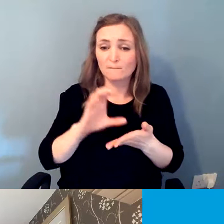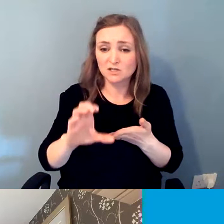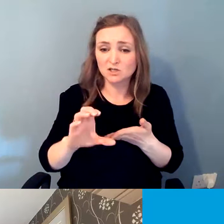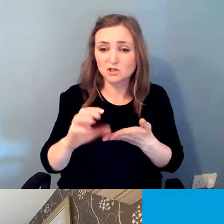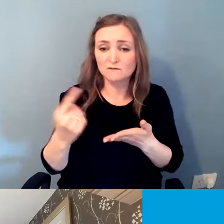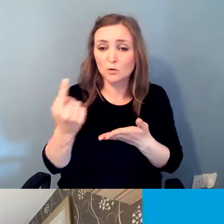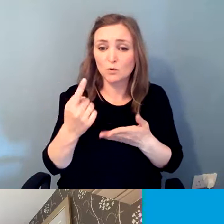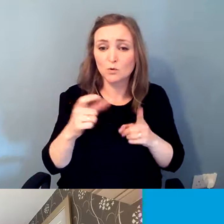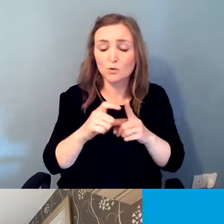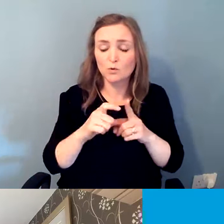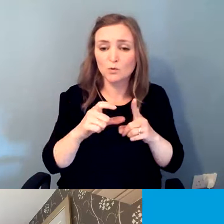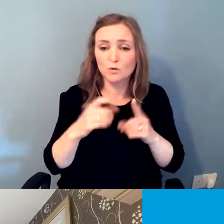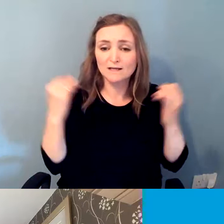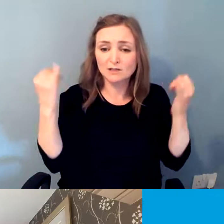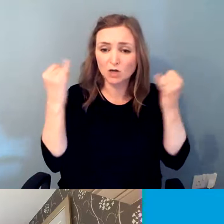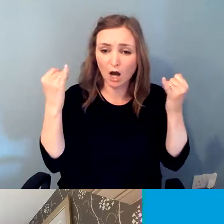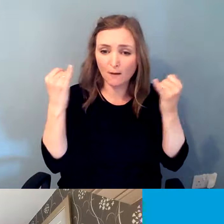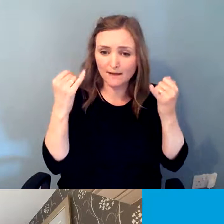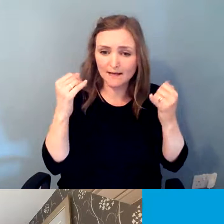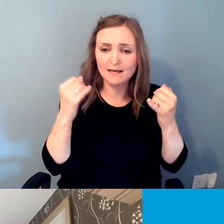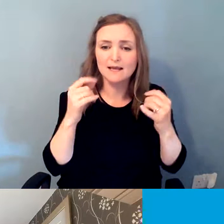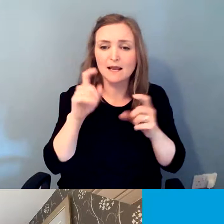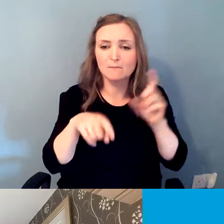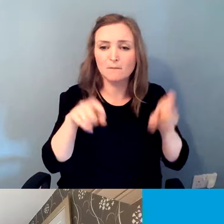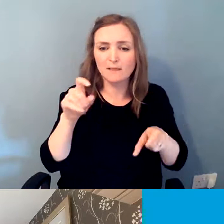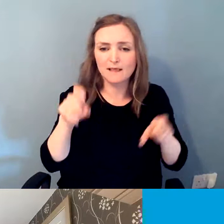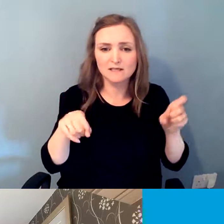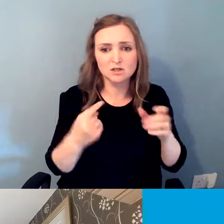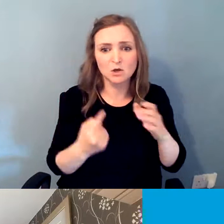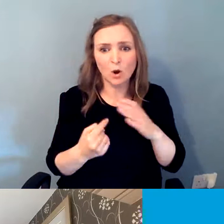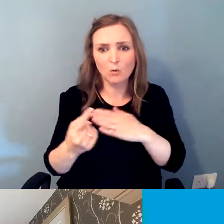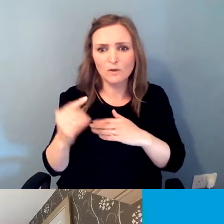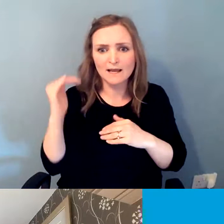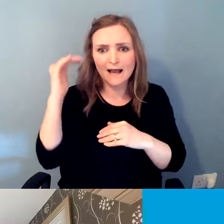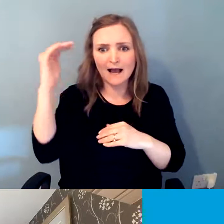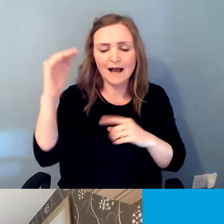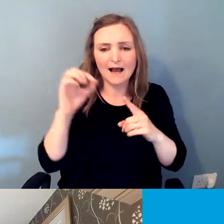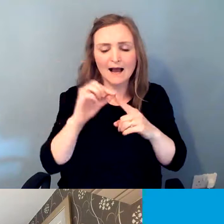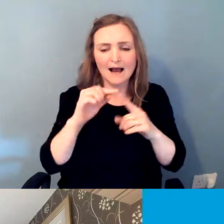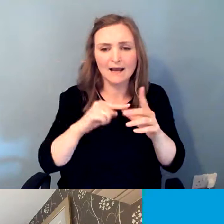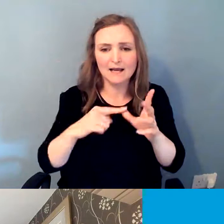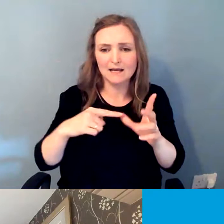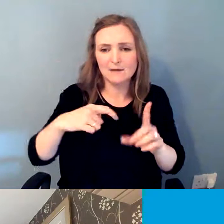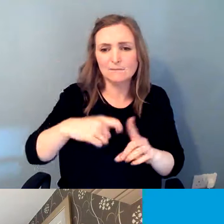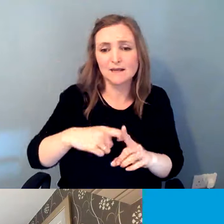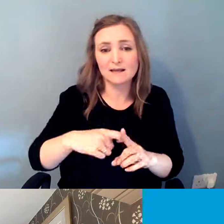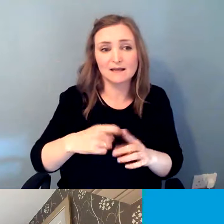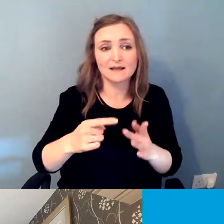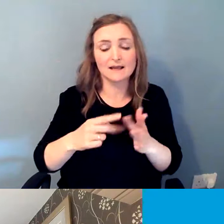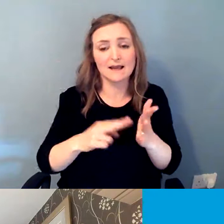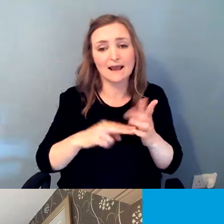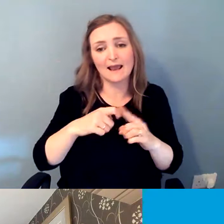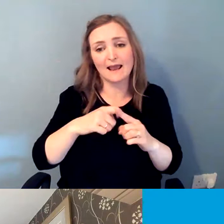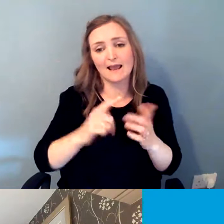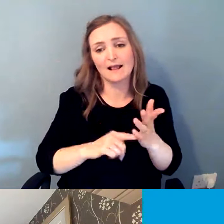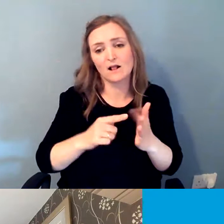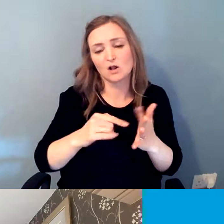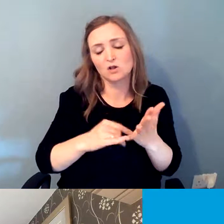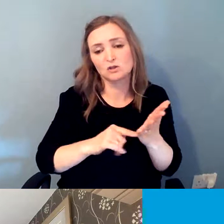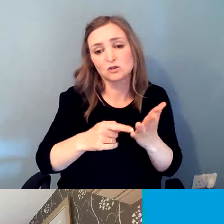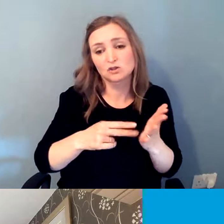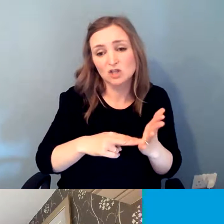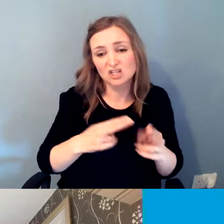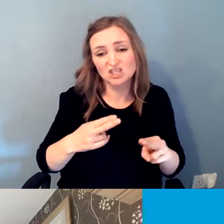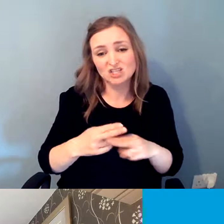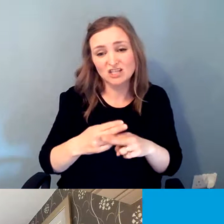got patients who live on the borders, it's not just the High Peak. We've got people in Ilkeston who go to Nottingham, Chesterfield, Sheffield,